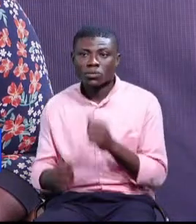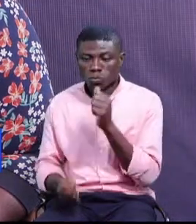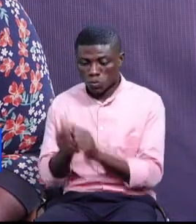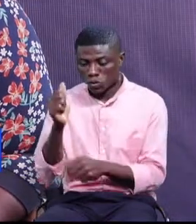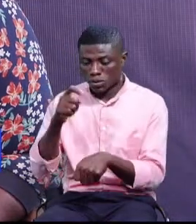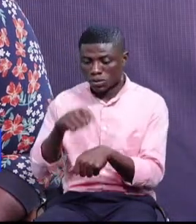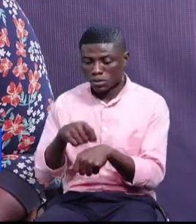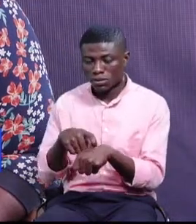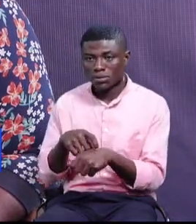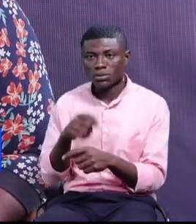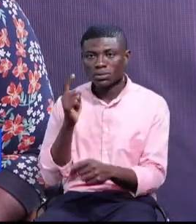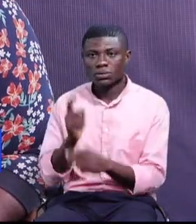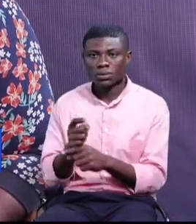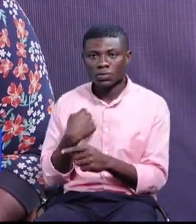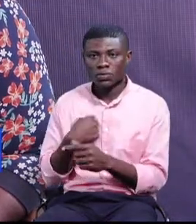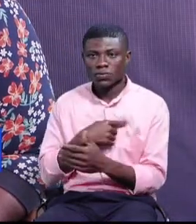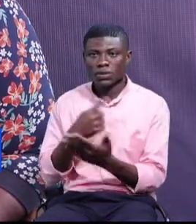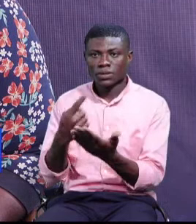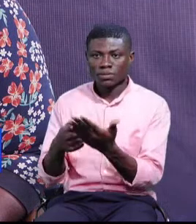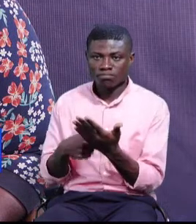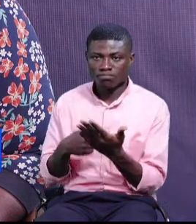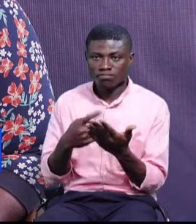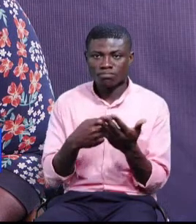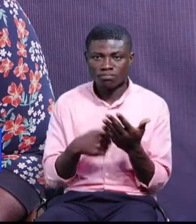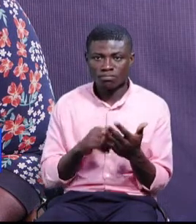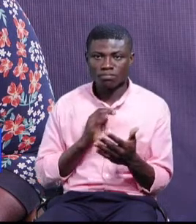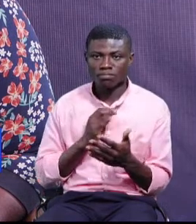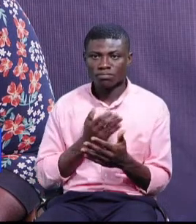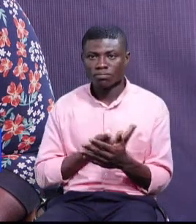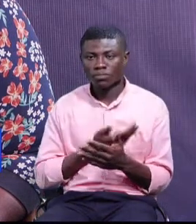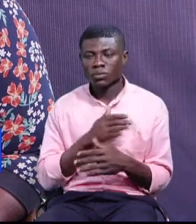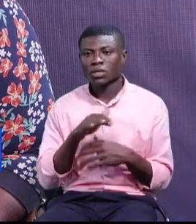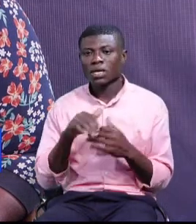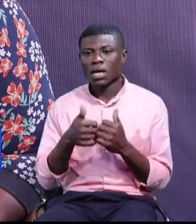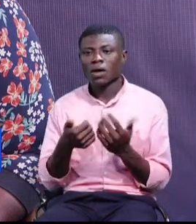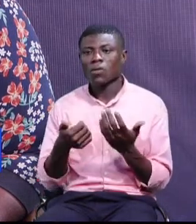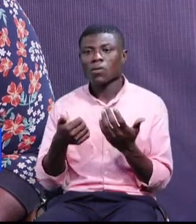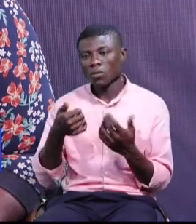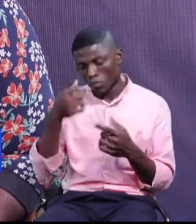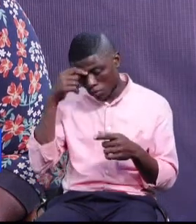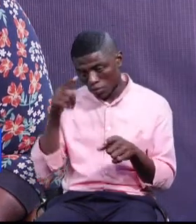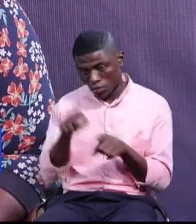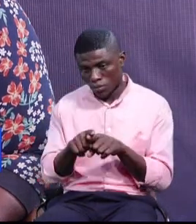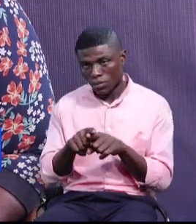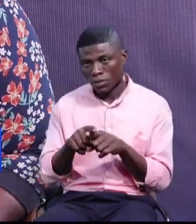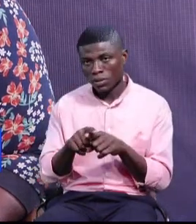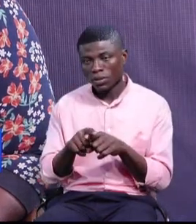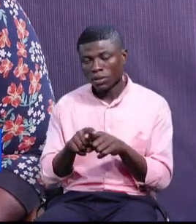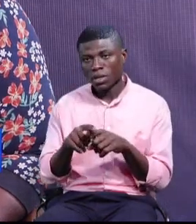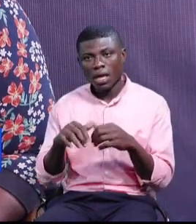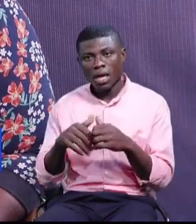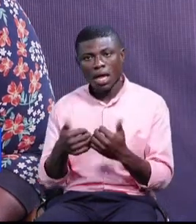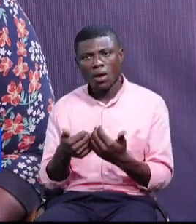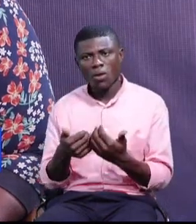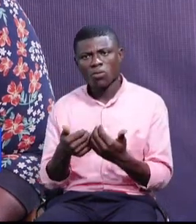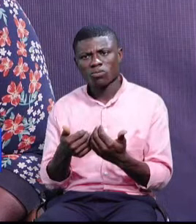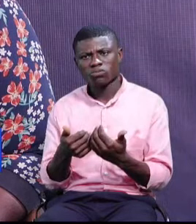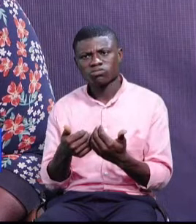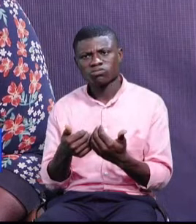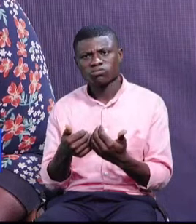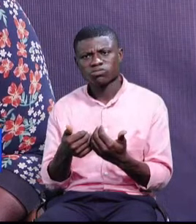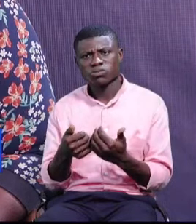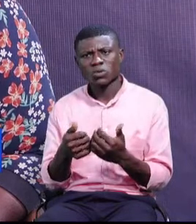Mostly, just as we are discussing, our compliances are quite stringent. The